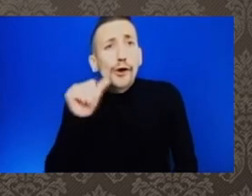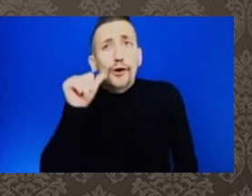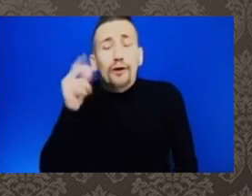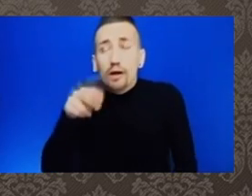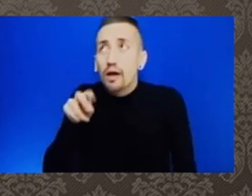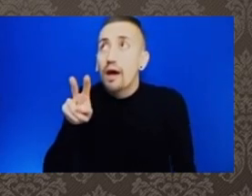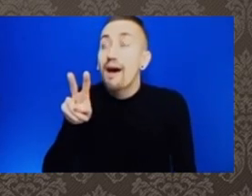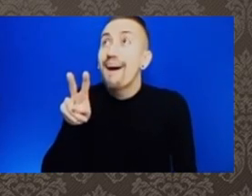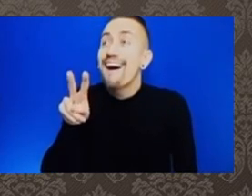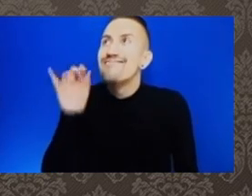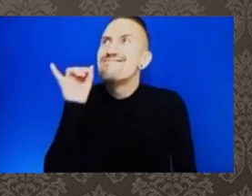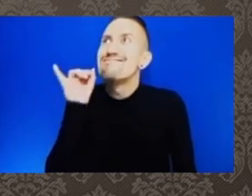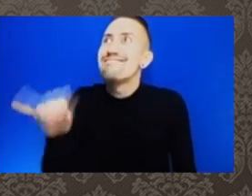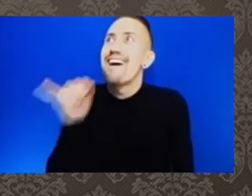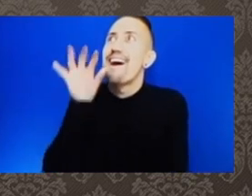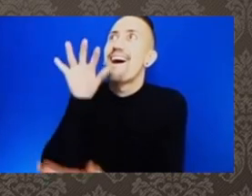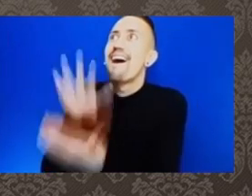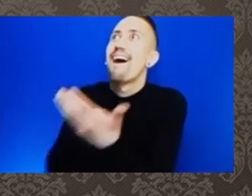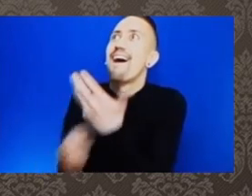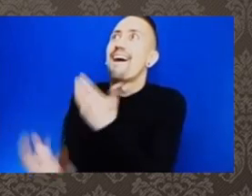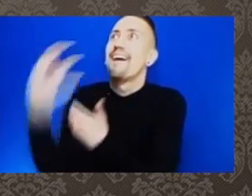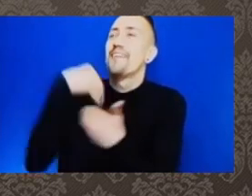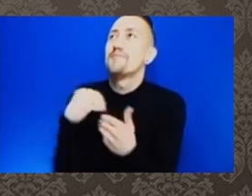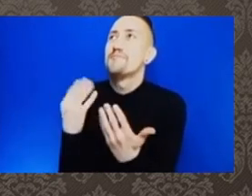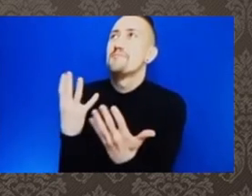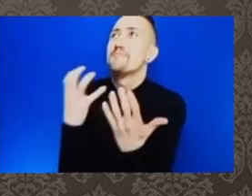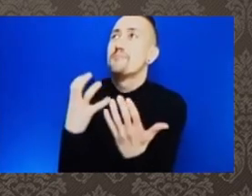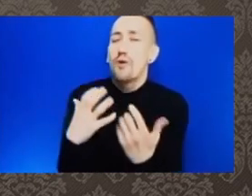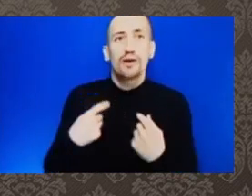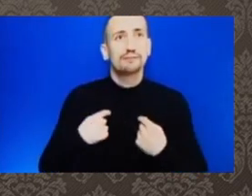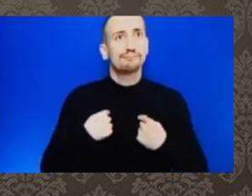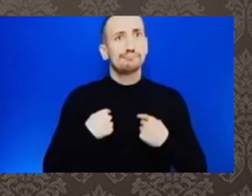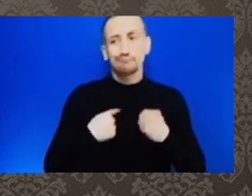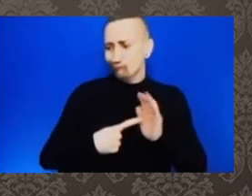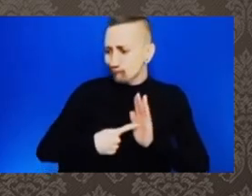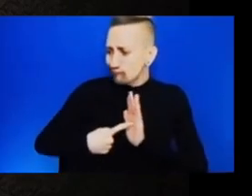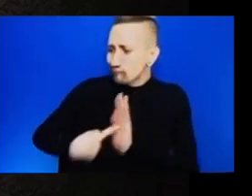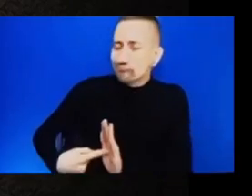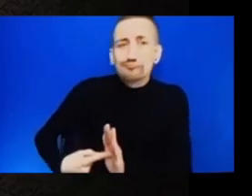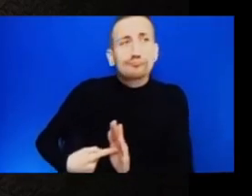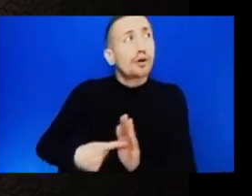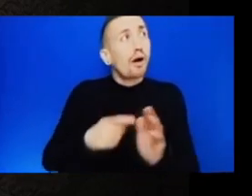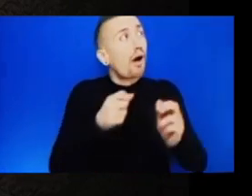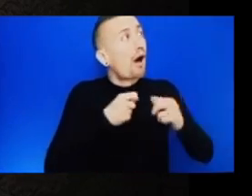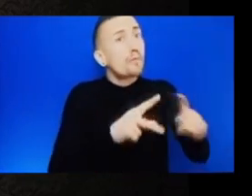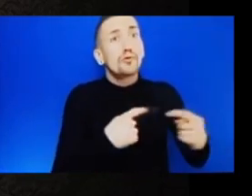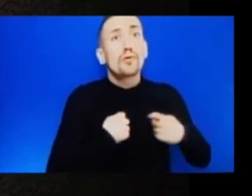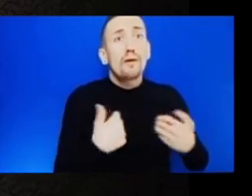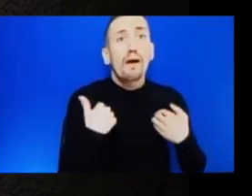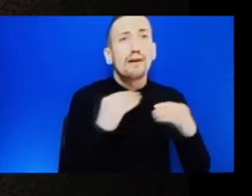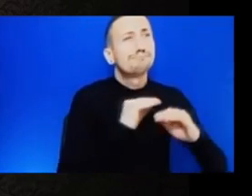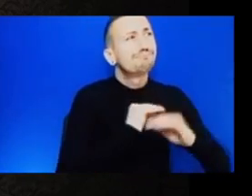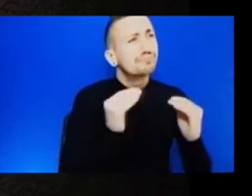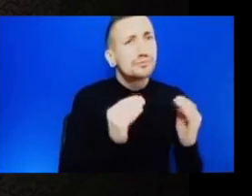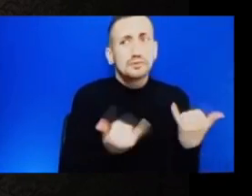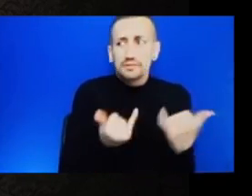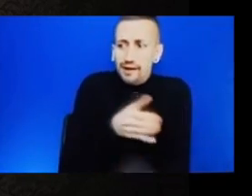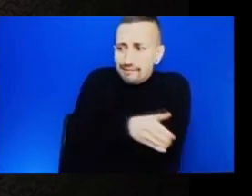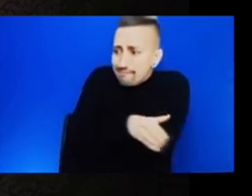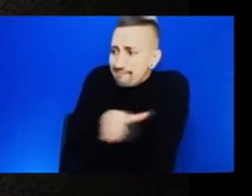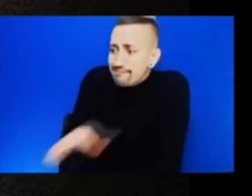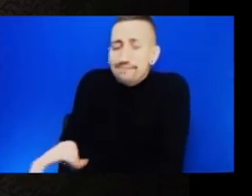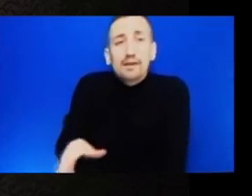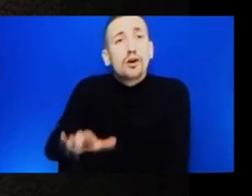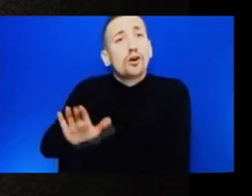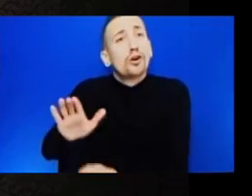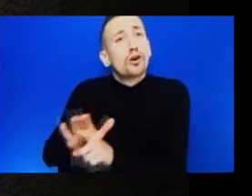looks up to and says, I want to be that when I grow up. I want her to have that opportunity that